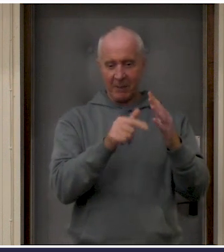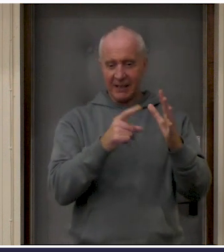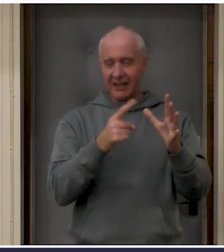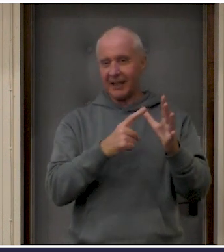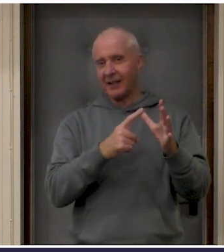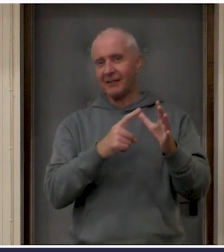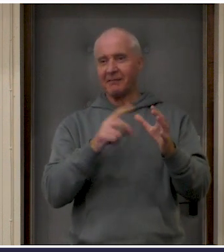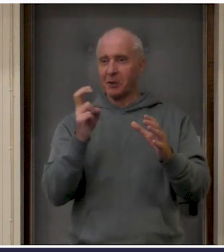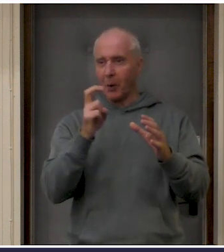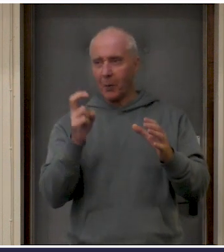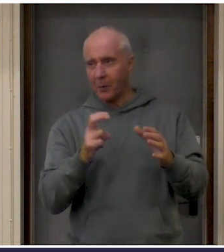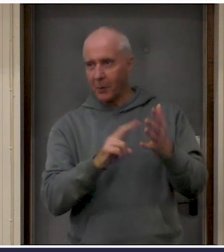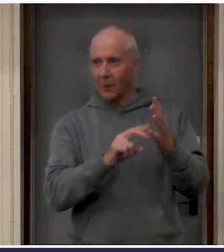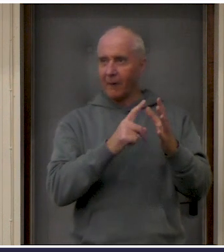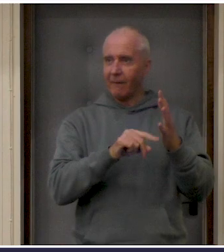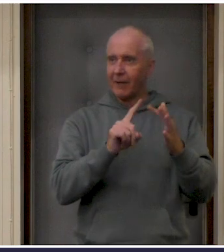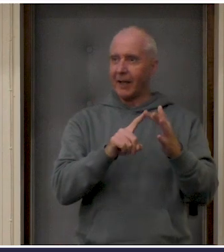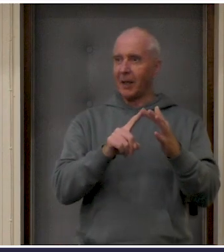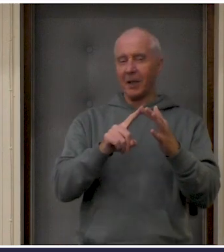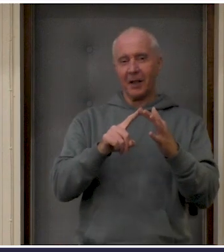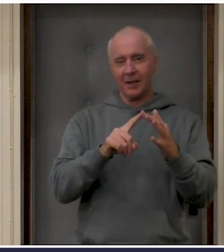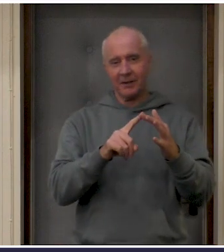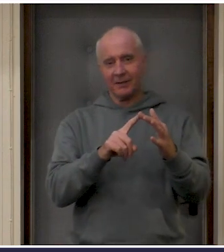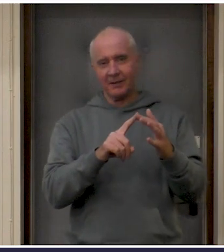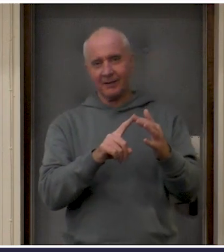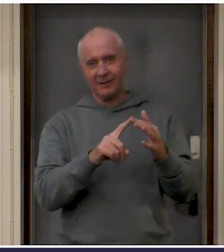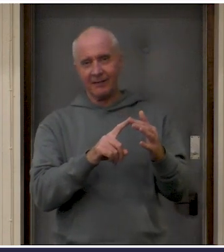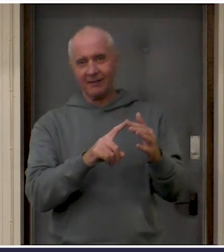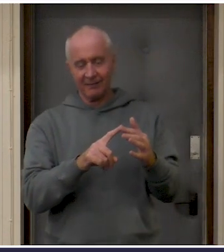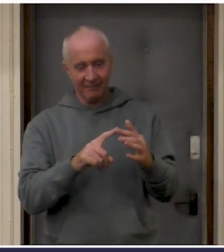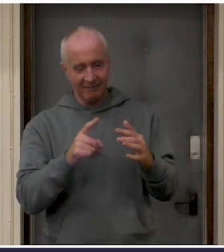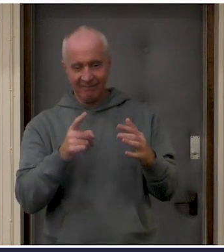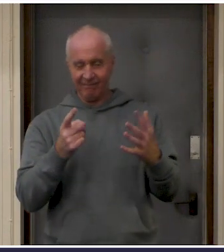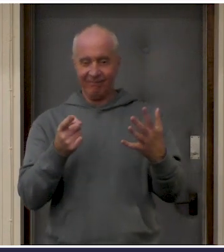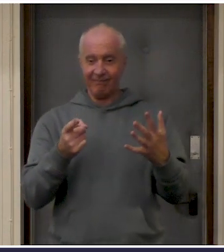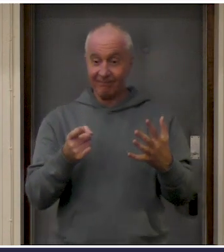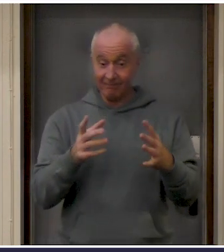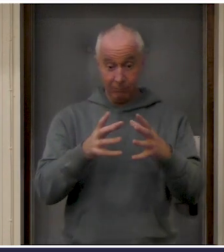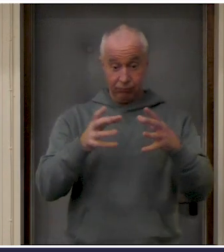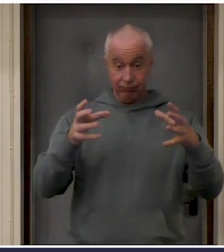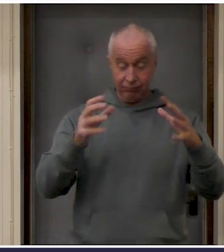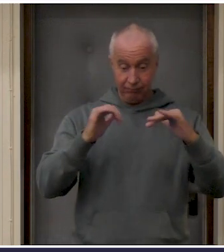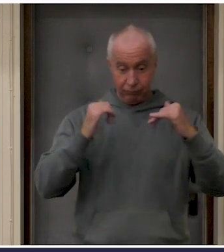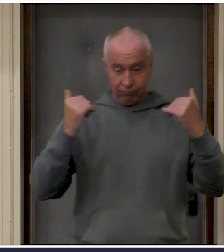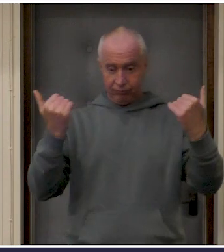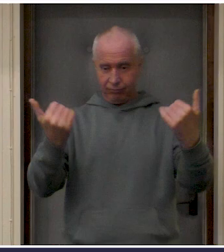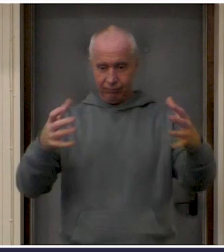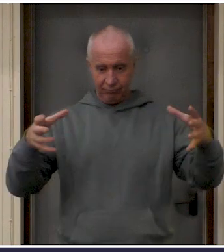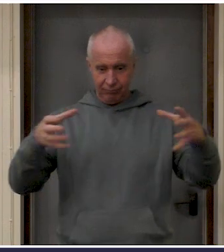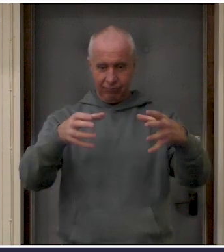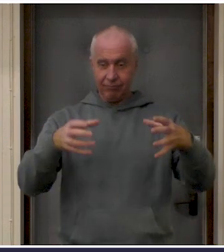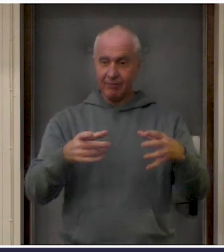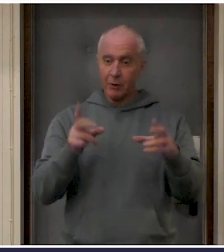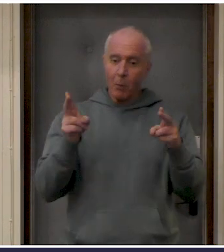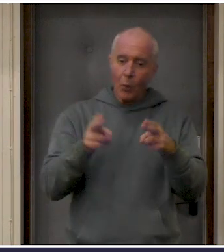I'm outdated. And it, so small in the name, but it's still big. These are still big infrastructure